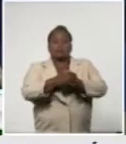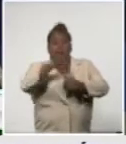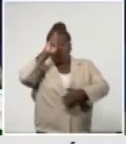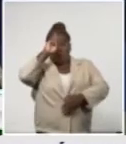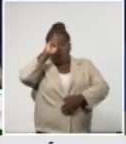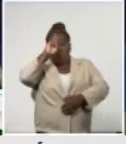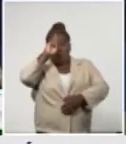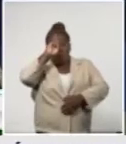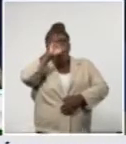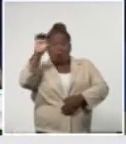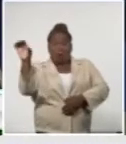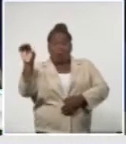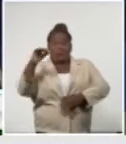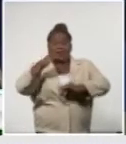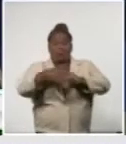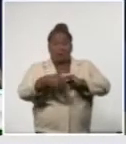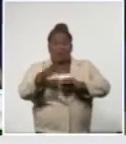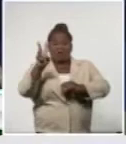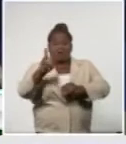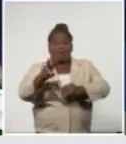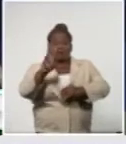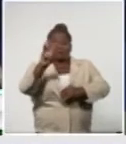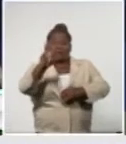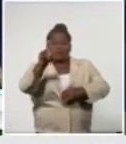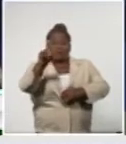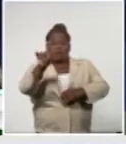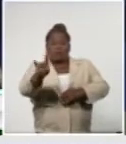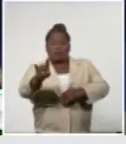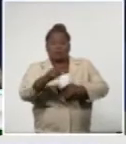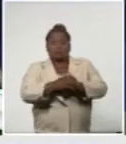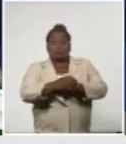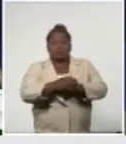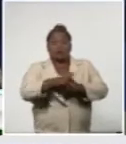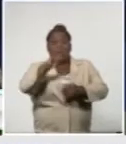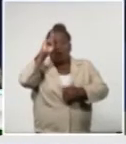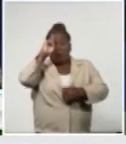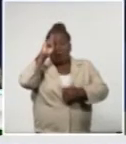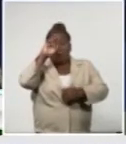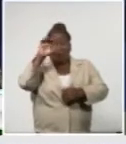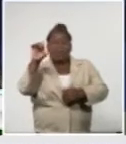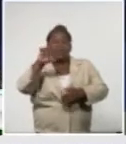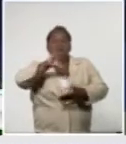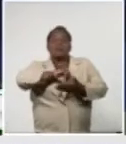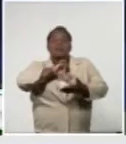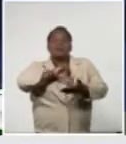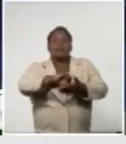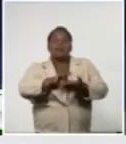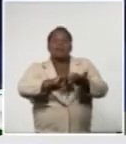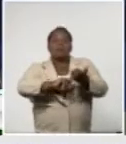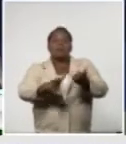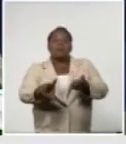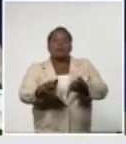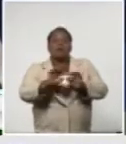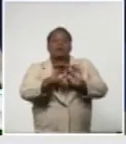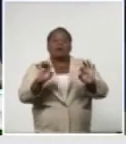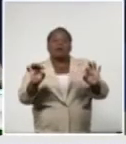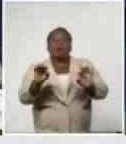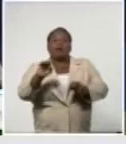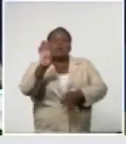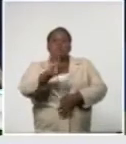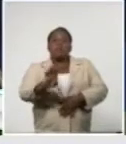1,125 at the Brother Mejiras Hospital, 319 in Havana's Provincial